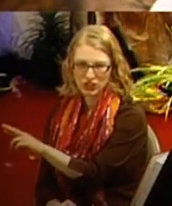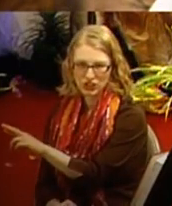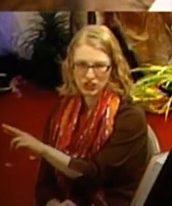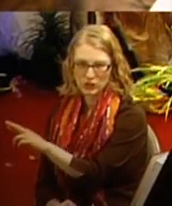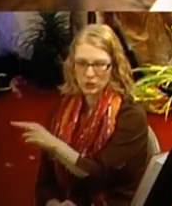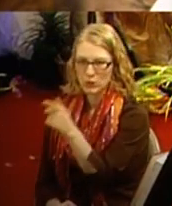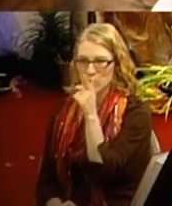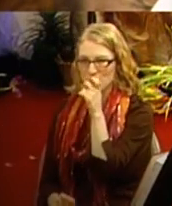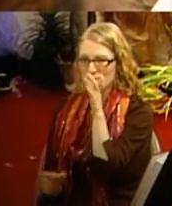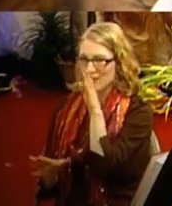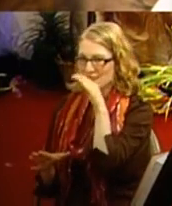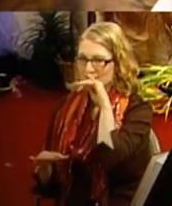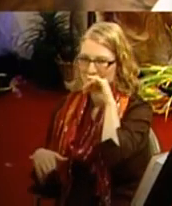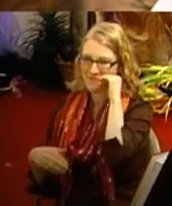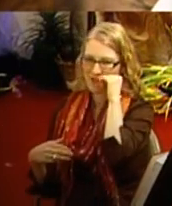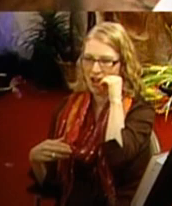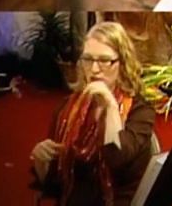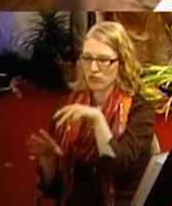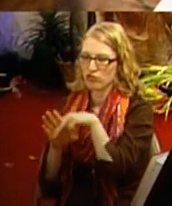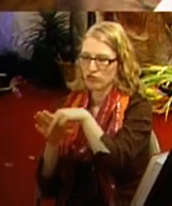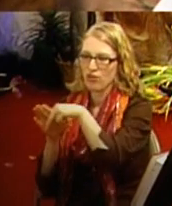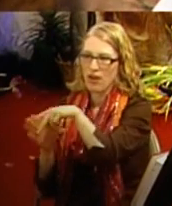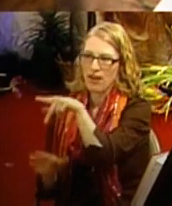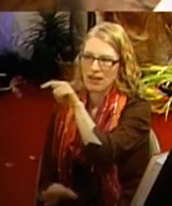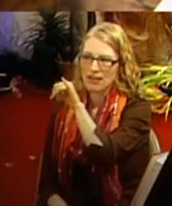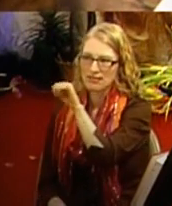who smiled as she rode on a tiger.